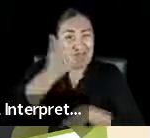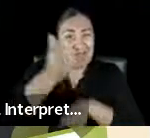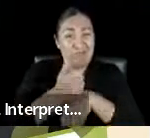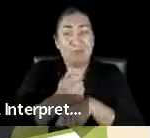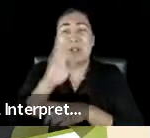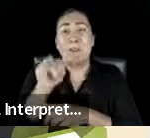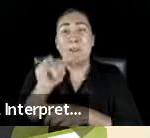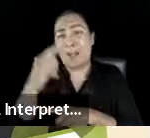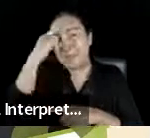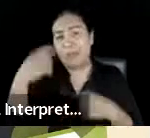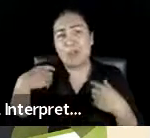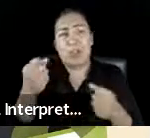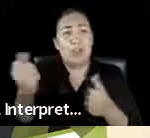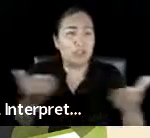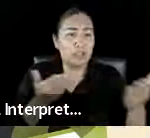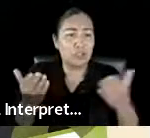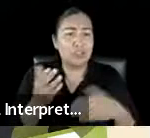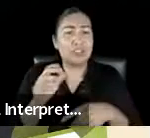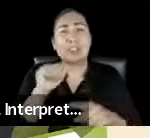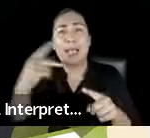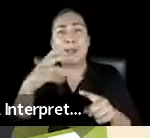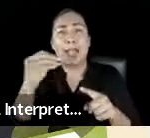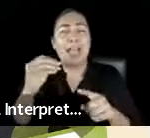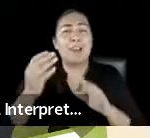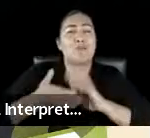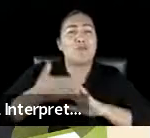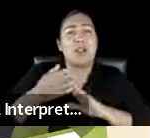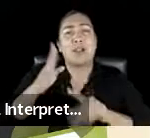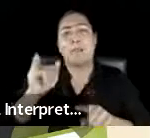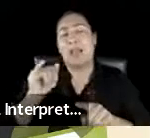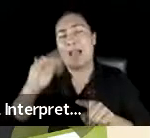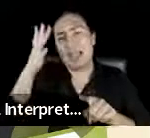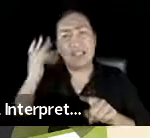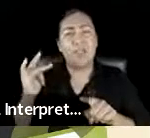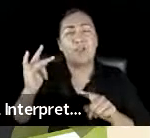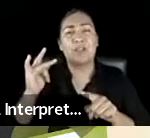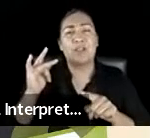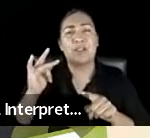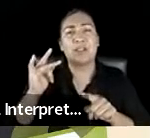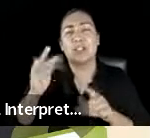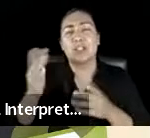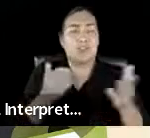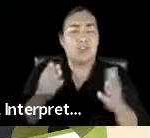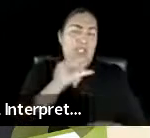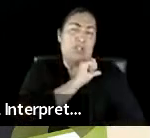through the Mental Health Services Act and administered by the California Mental Health Services Authority.